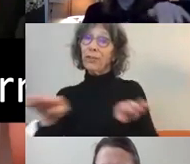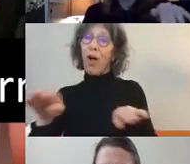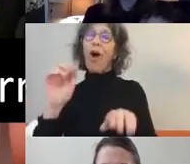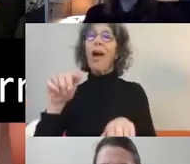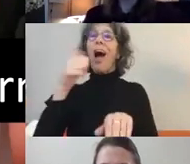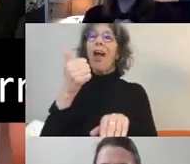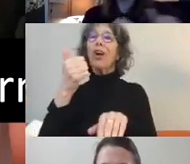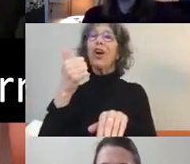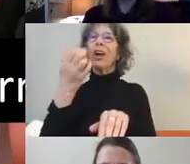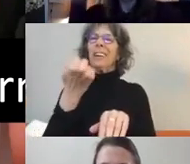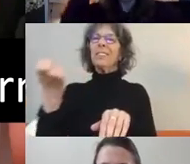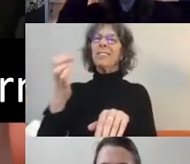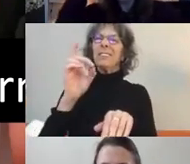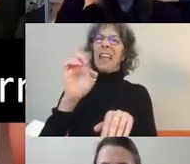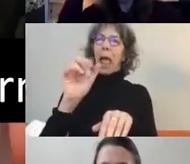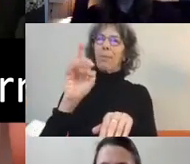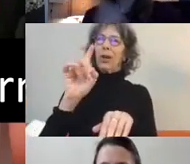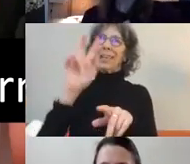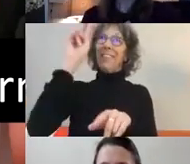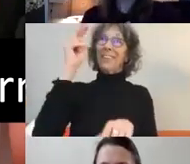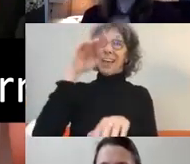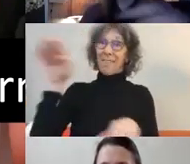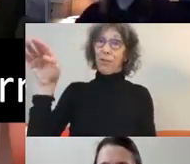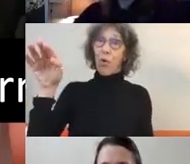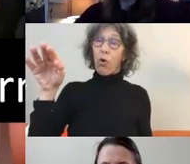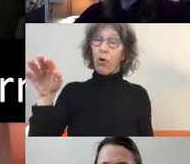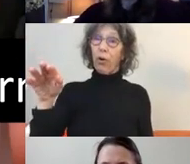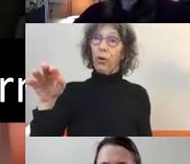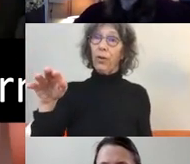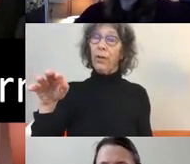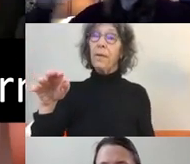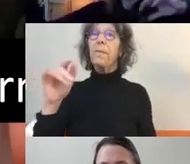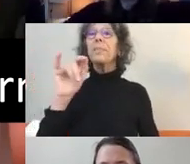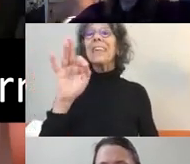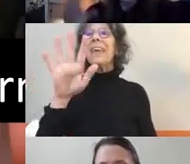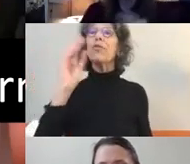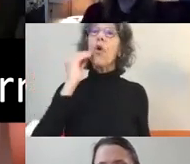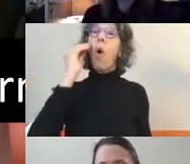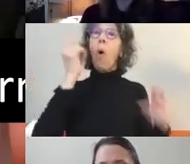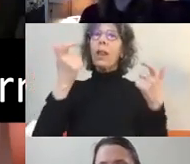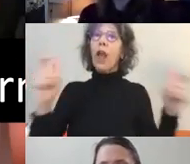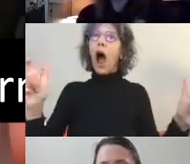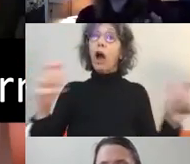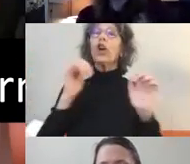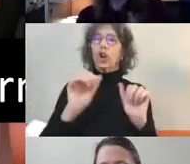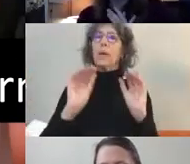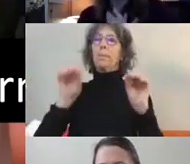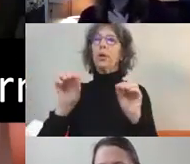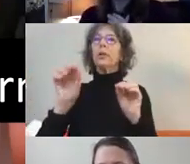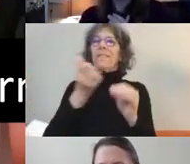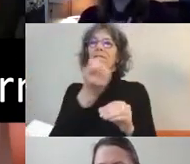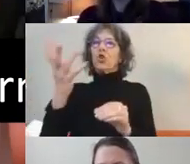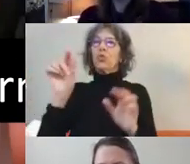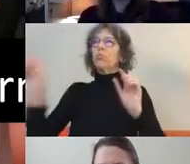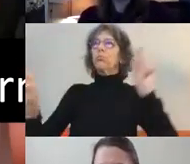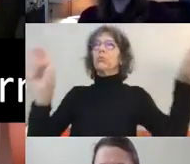the lower floor. If your home is large, then you can also put multiple devices, and they work